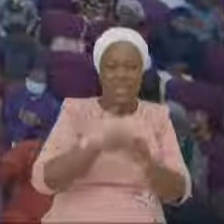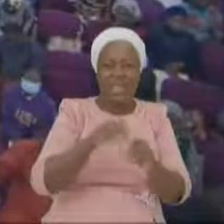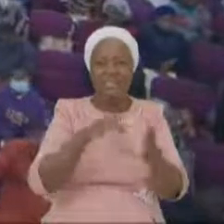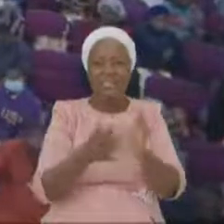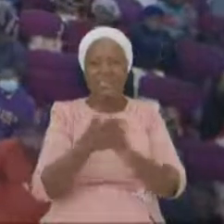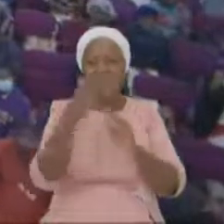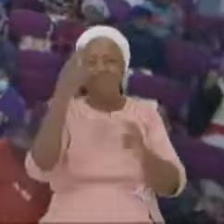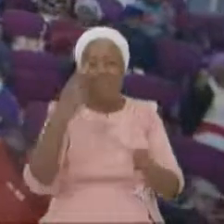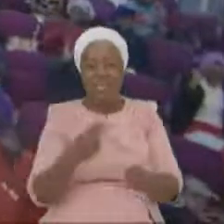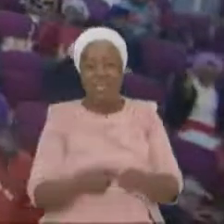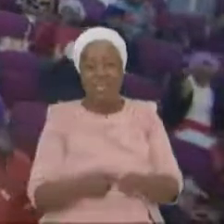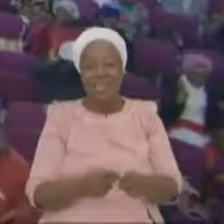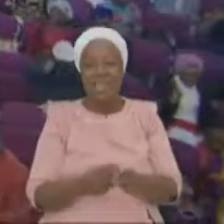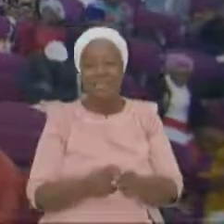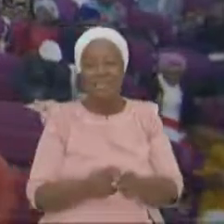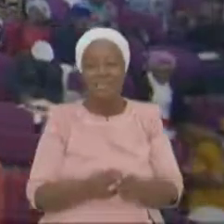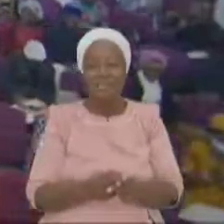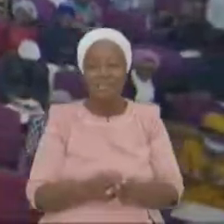Jesus'